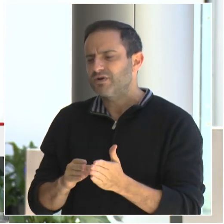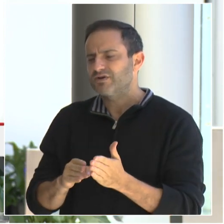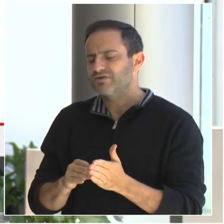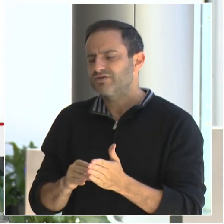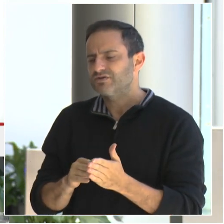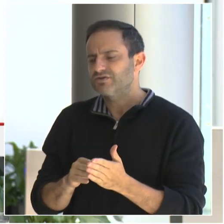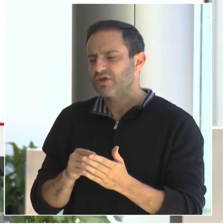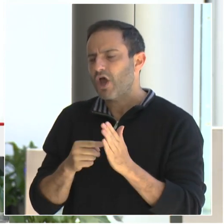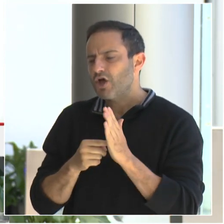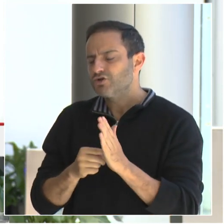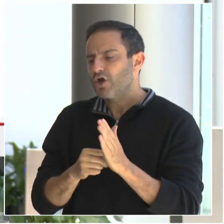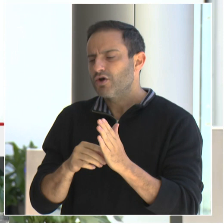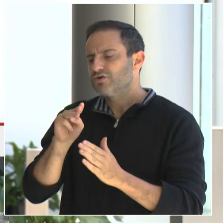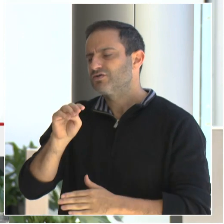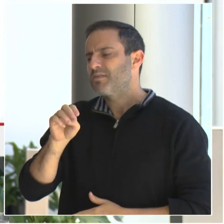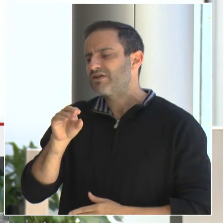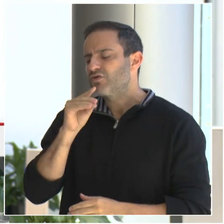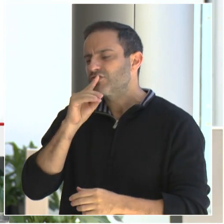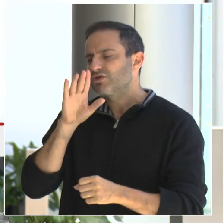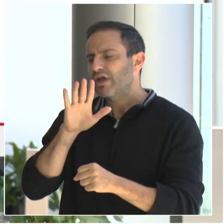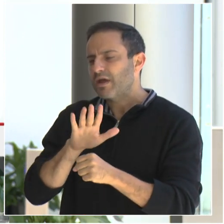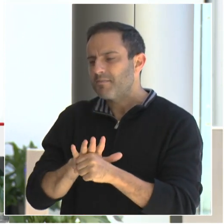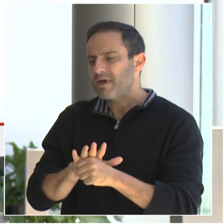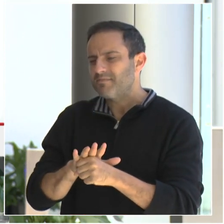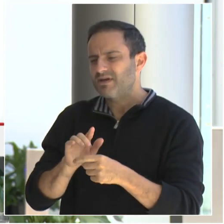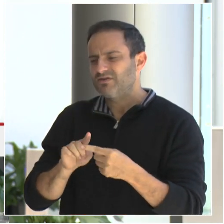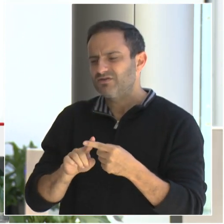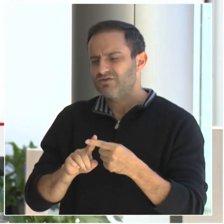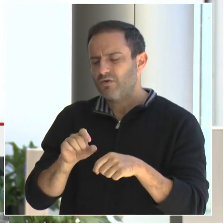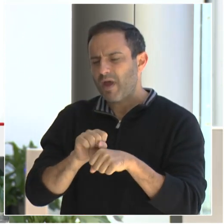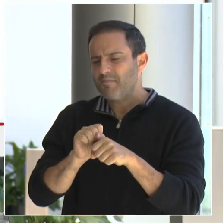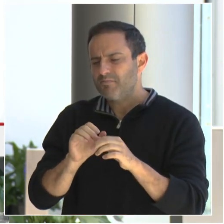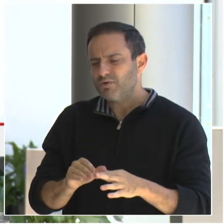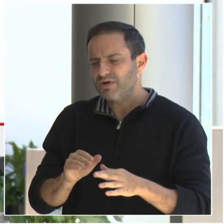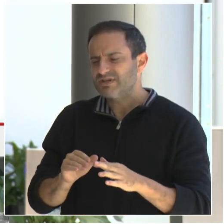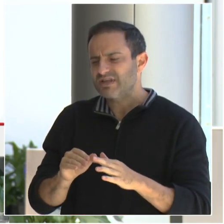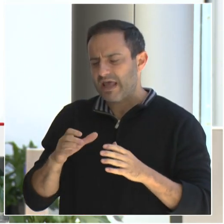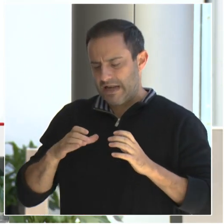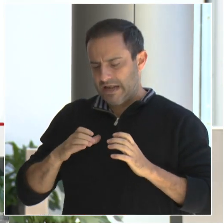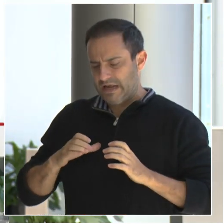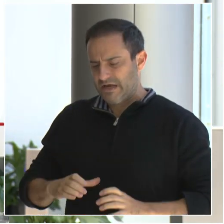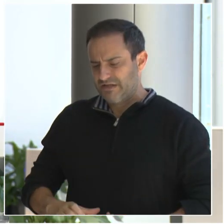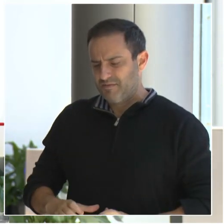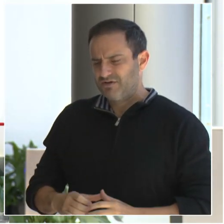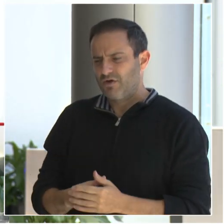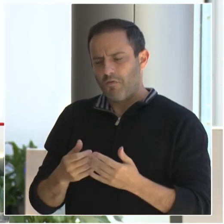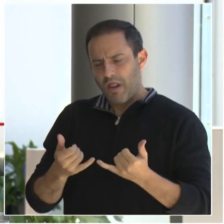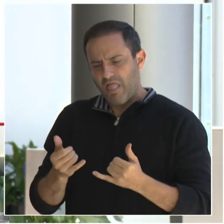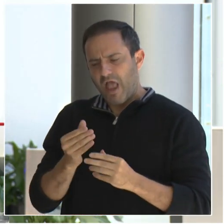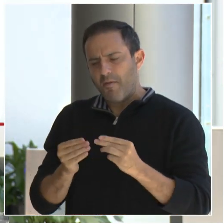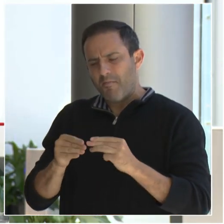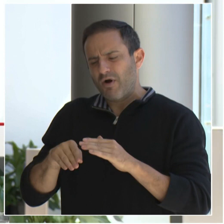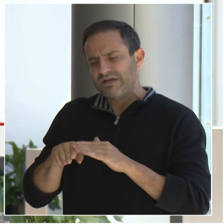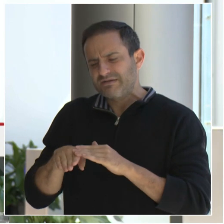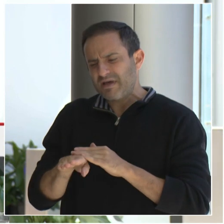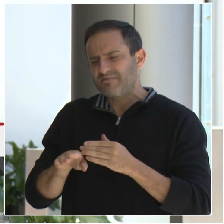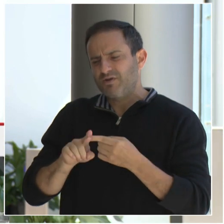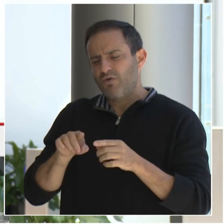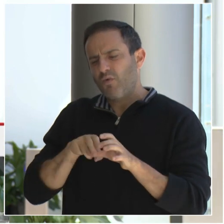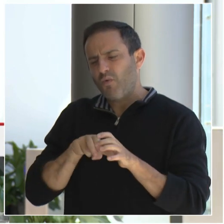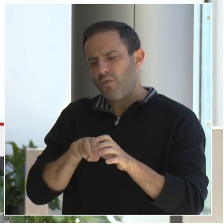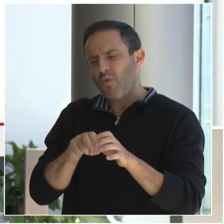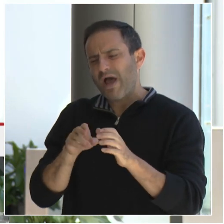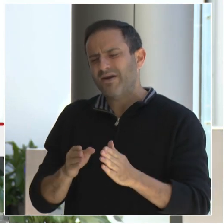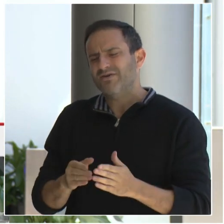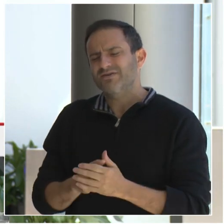commitment not only to its employees, but also to its customers and our community. We are now even more accessible to our riders.